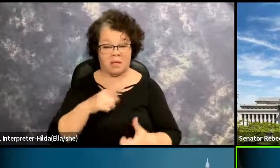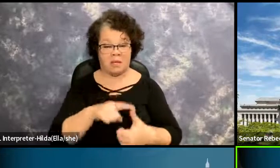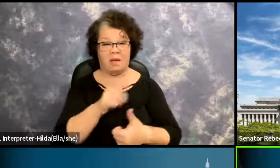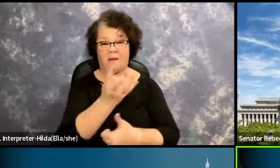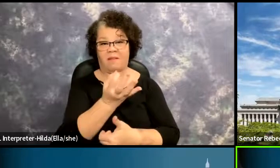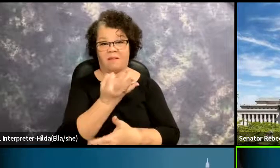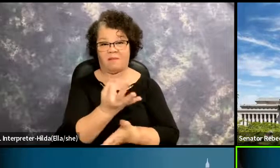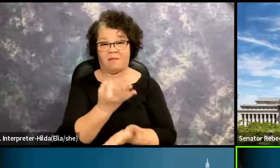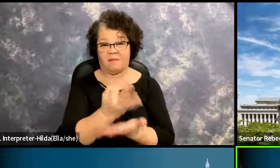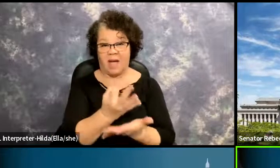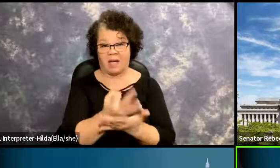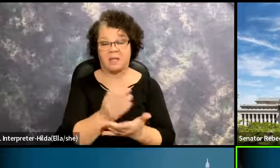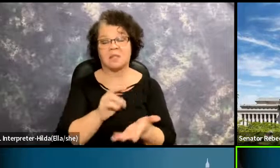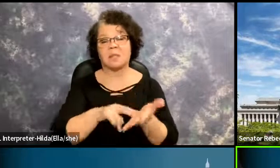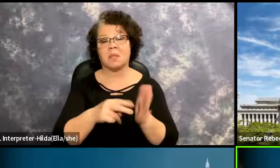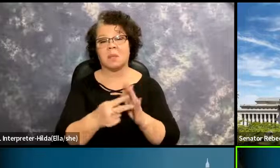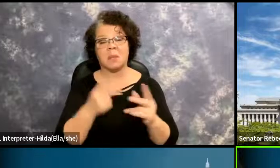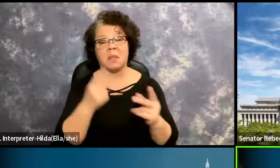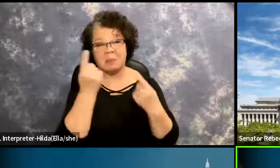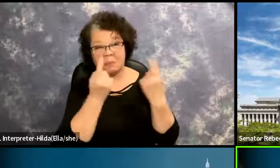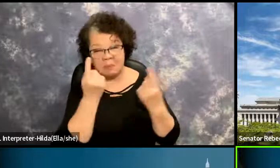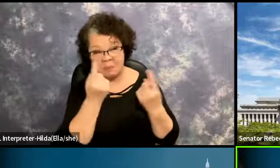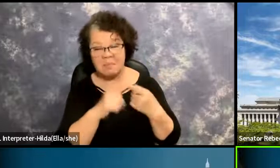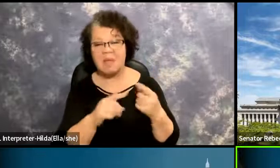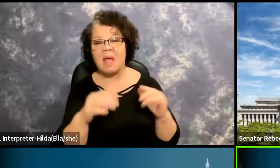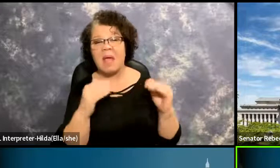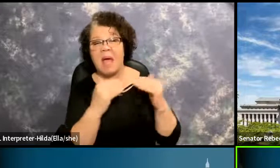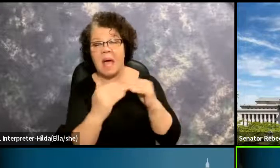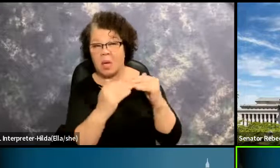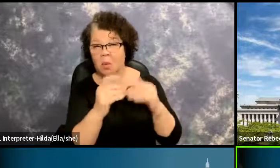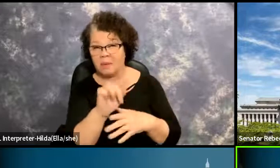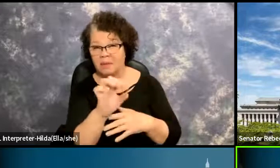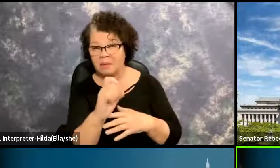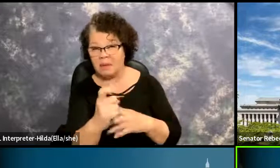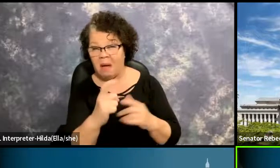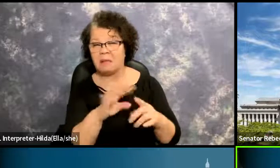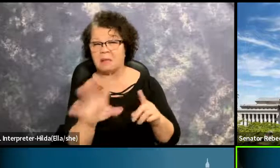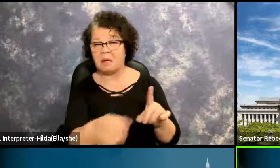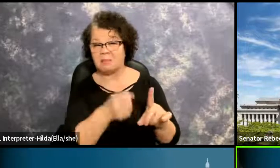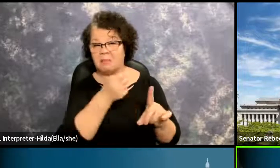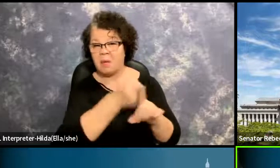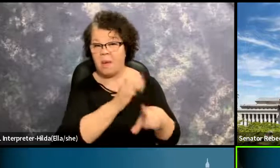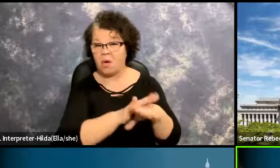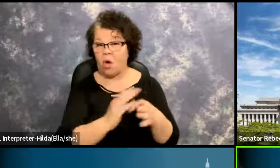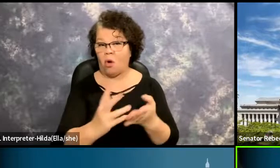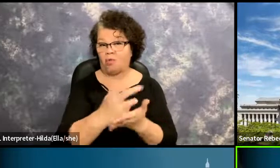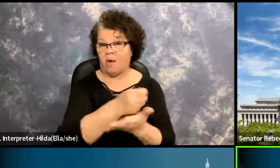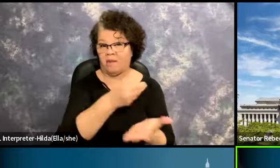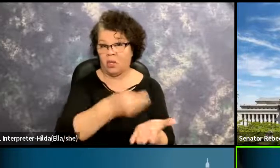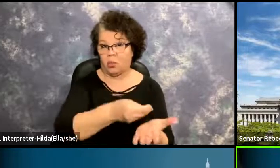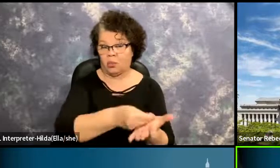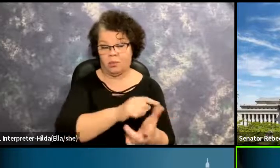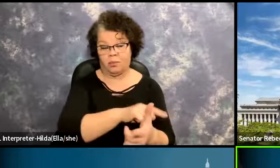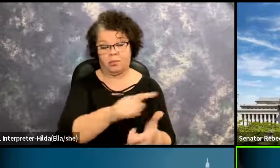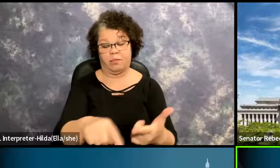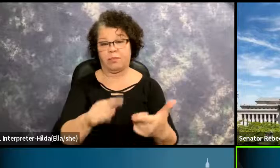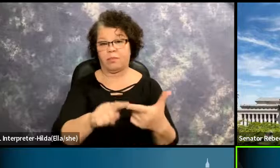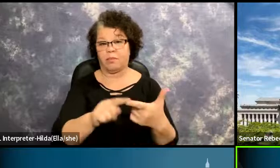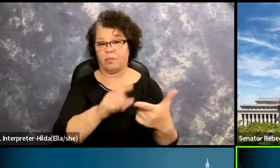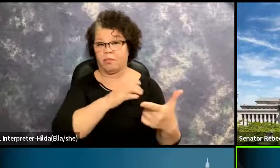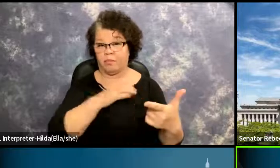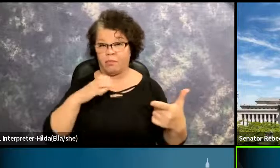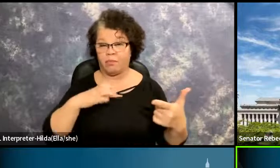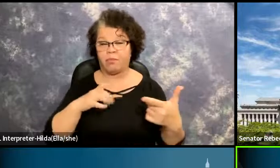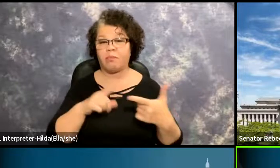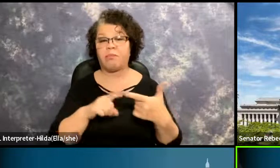have considerations of equitable tax policy and impacts on revenue for our budget. I also serve on the Environment